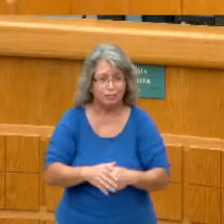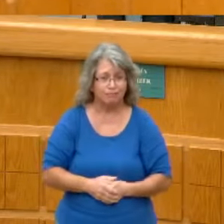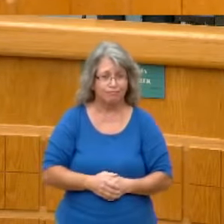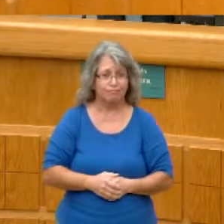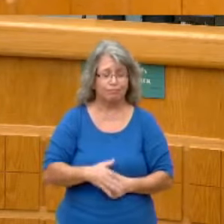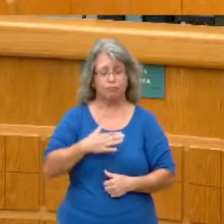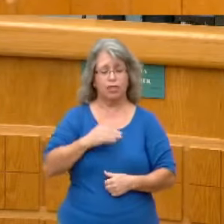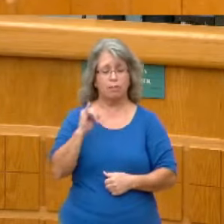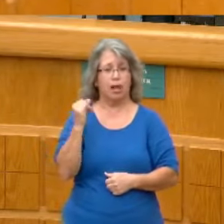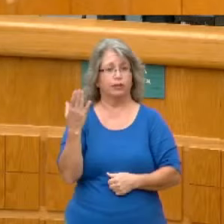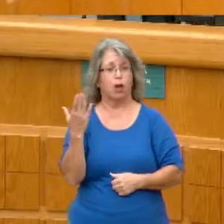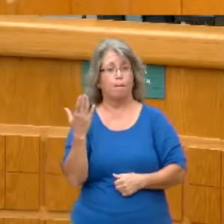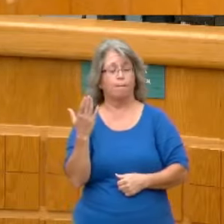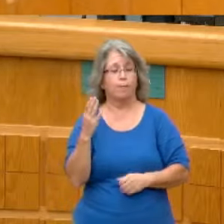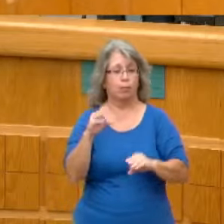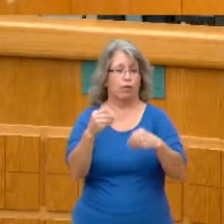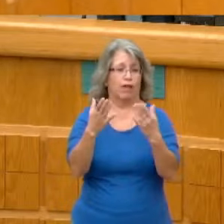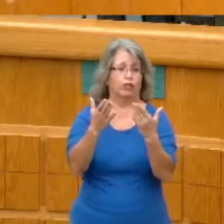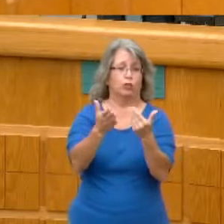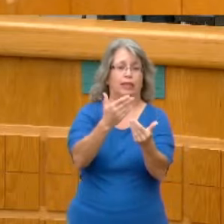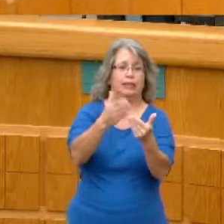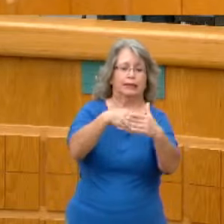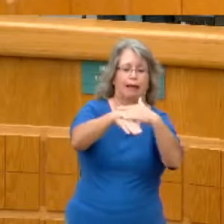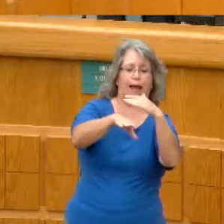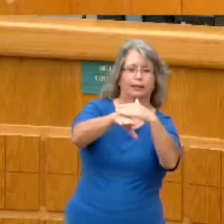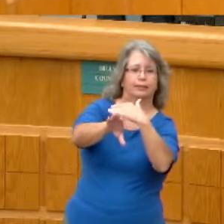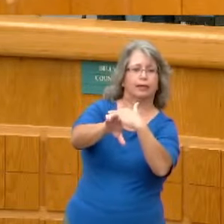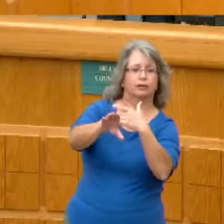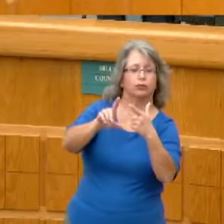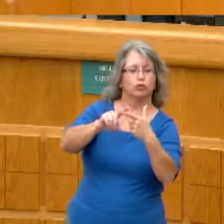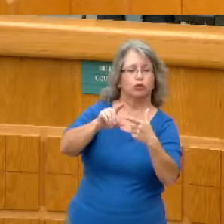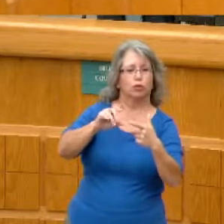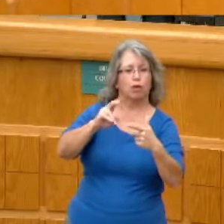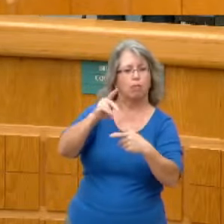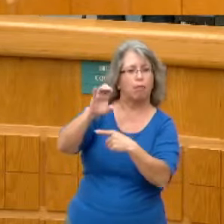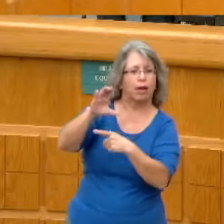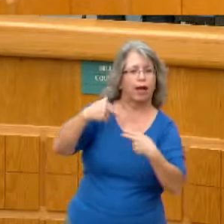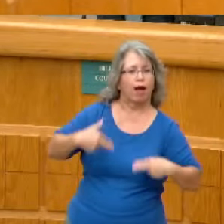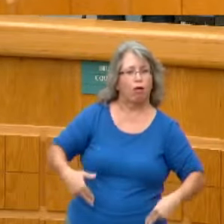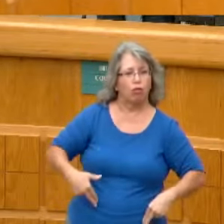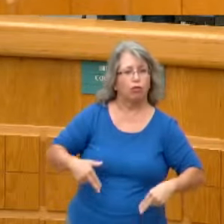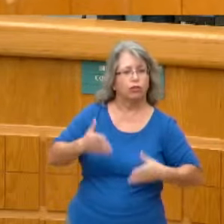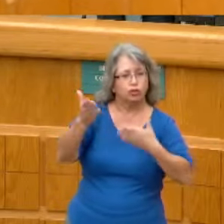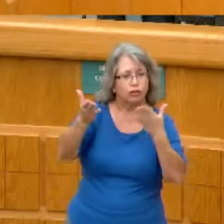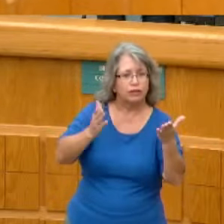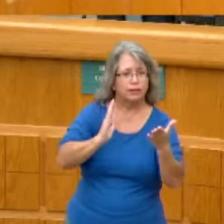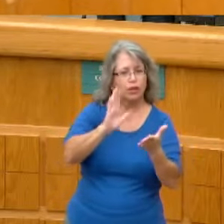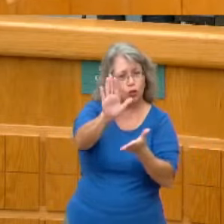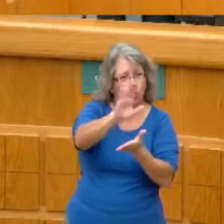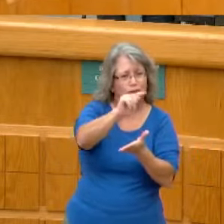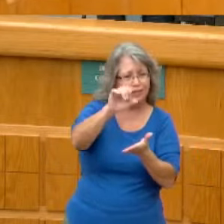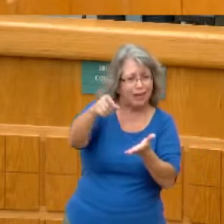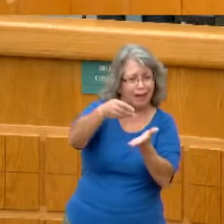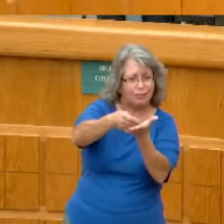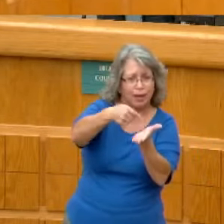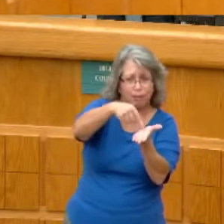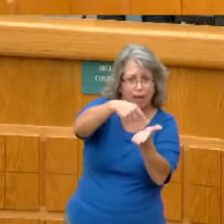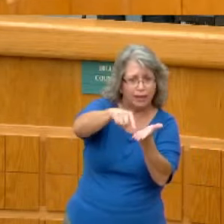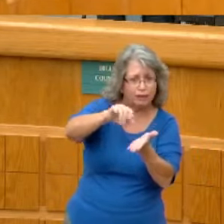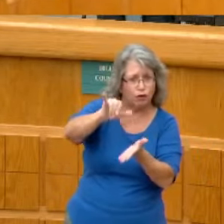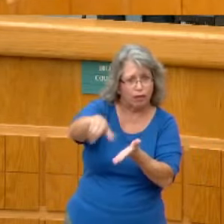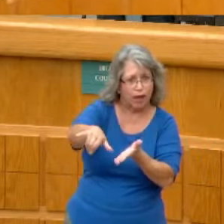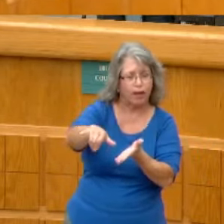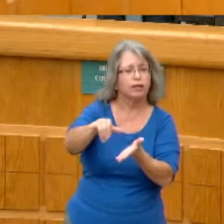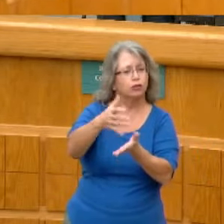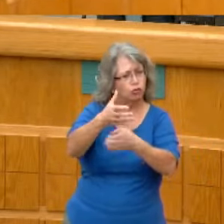access to the public health that your tax dollars are paying for. So trust that I will keep developing